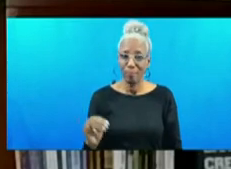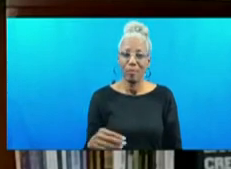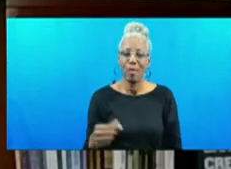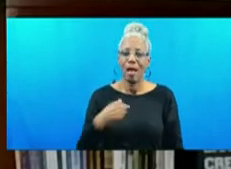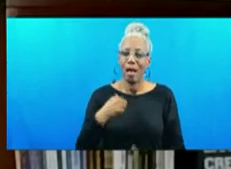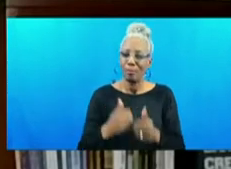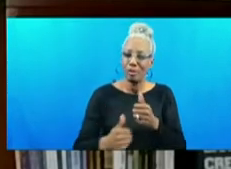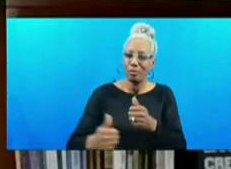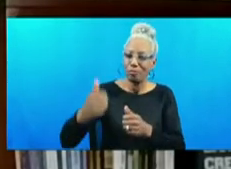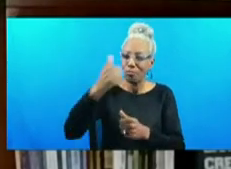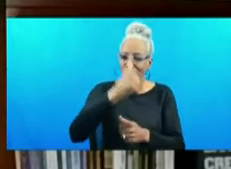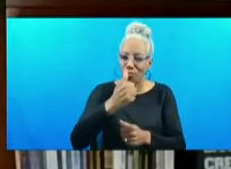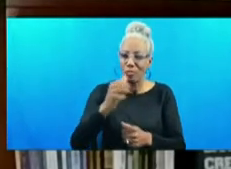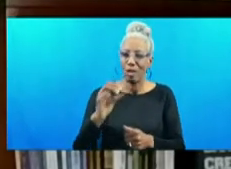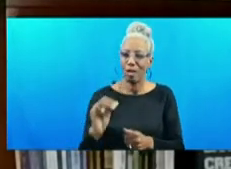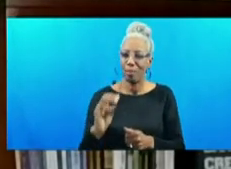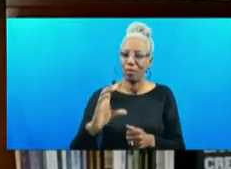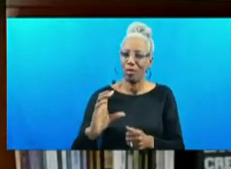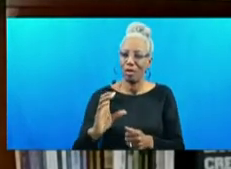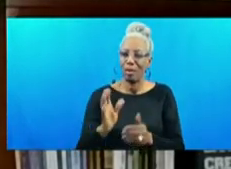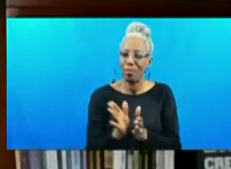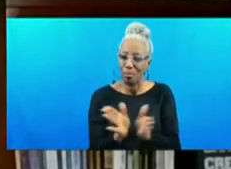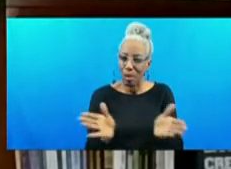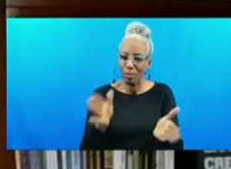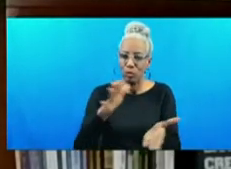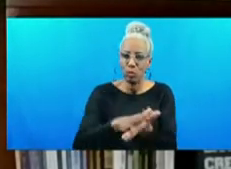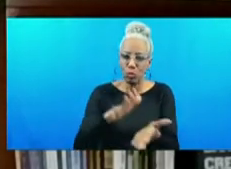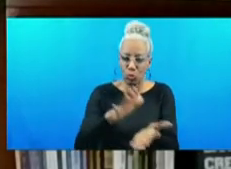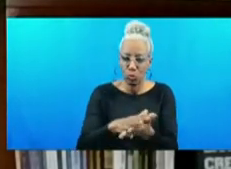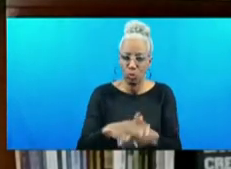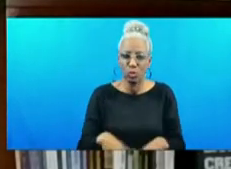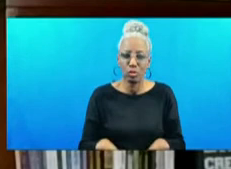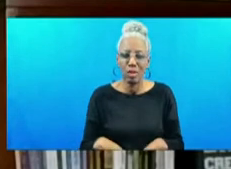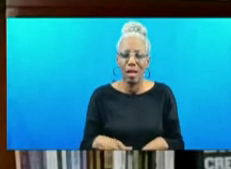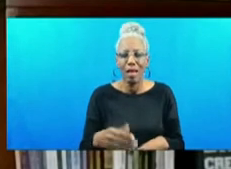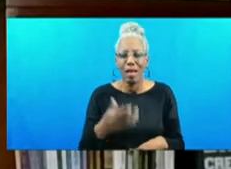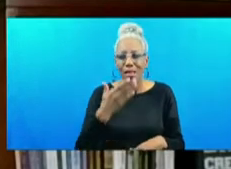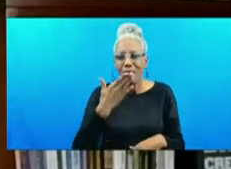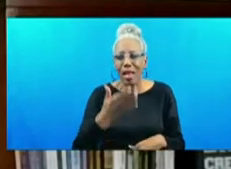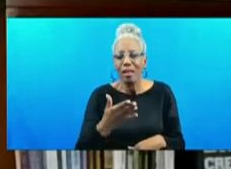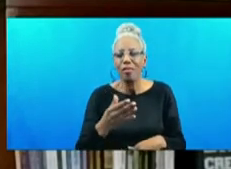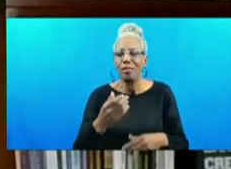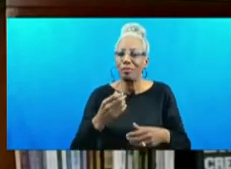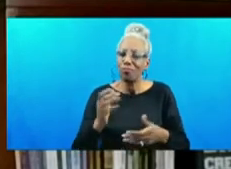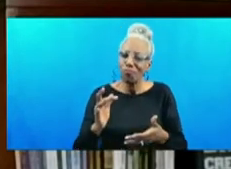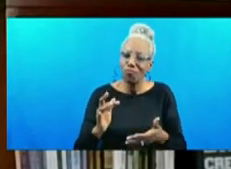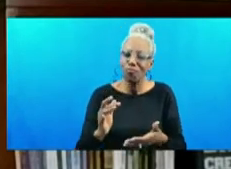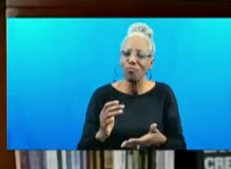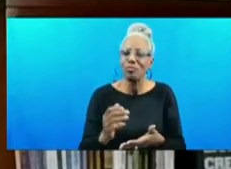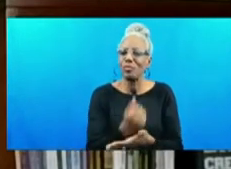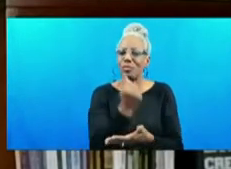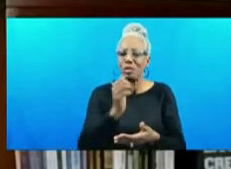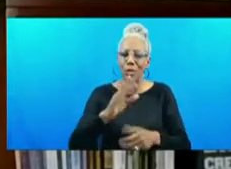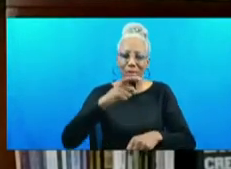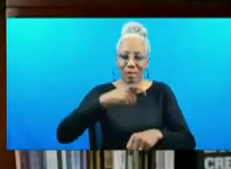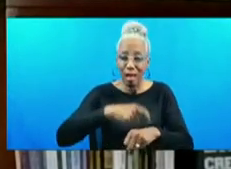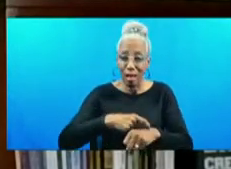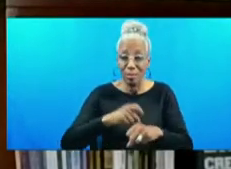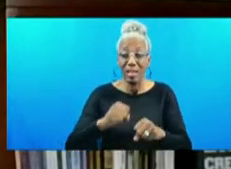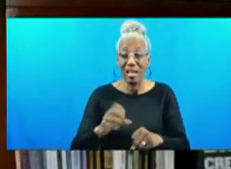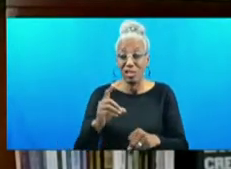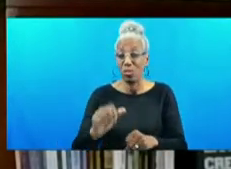when you could be doing many other things to come and sit and have this really important conversation with us this evening. So I just want to share that I thank you for